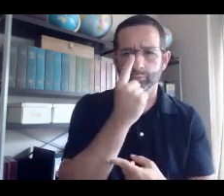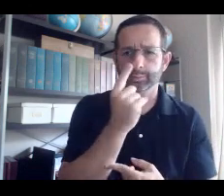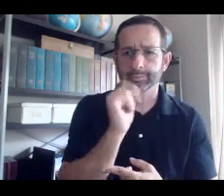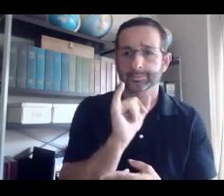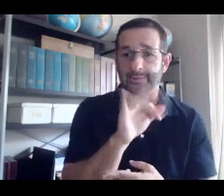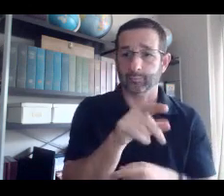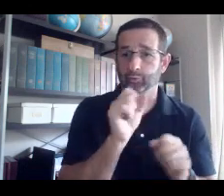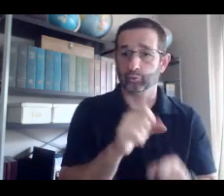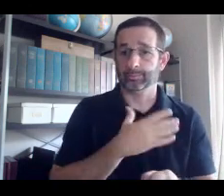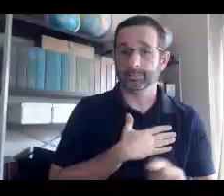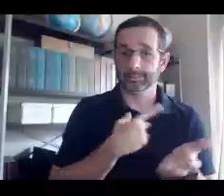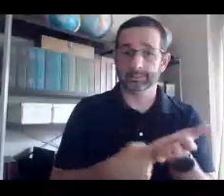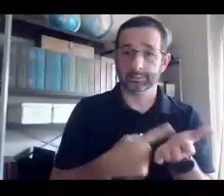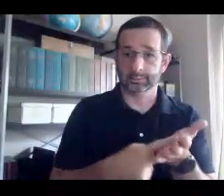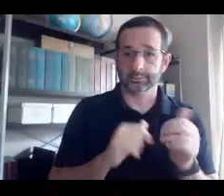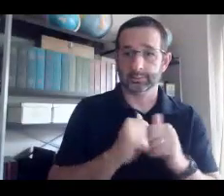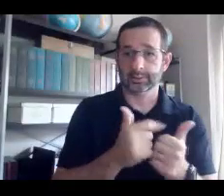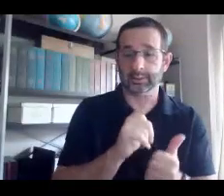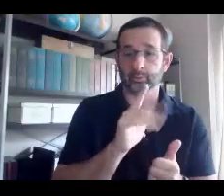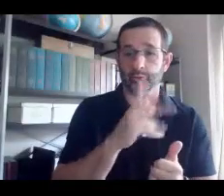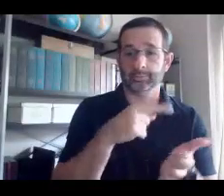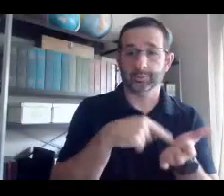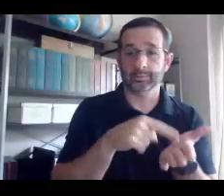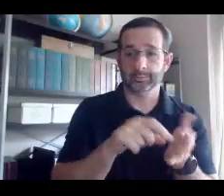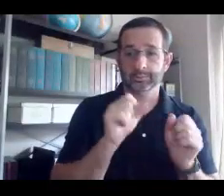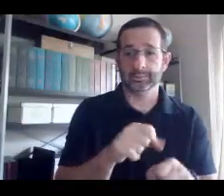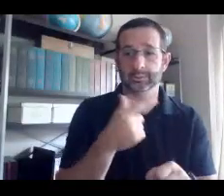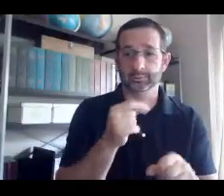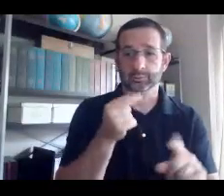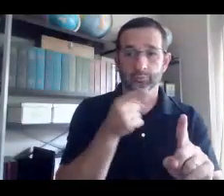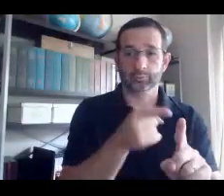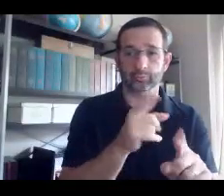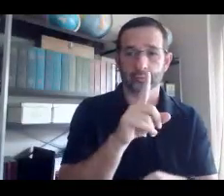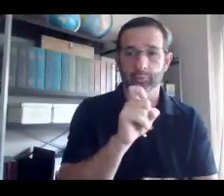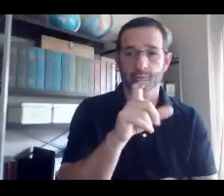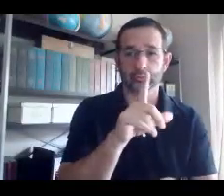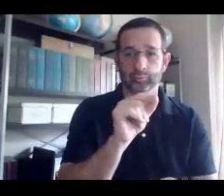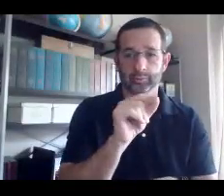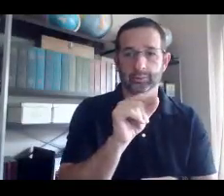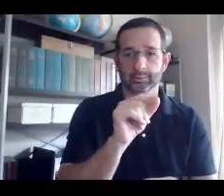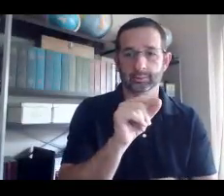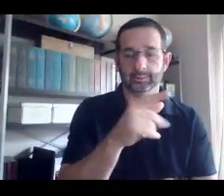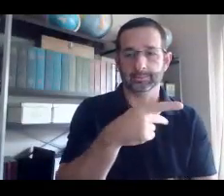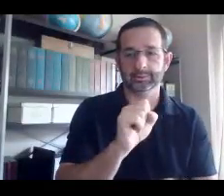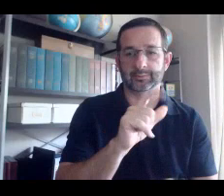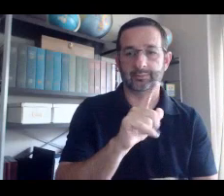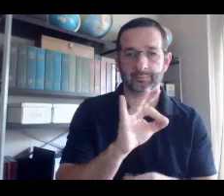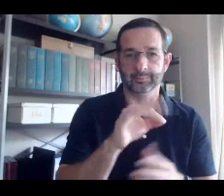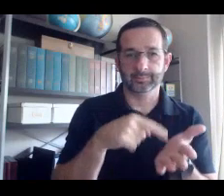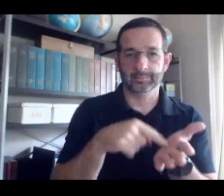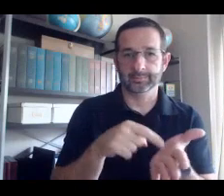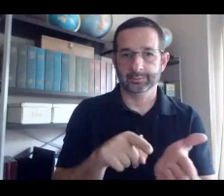Okay, next question. I was wondering if you could please discuss how LRP payments can go